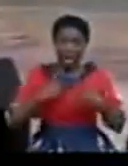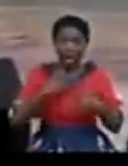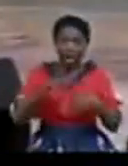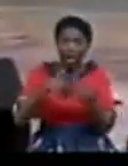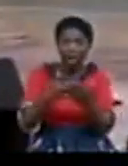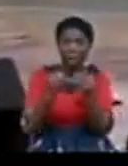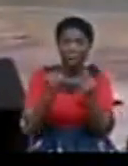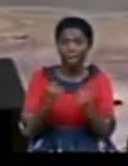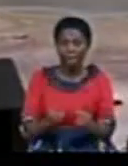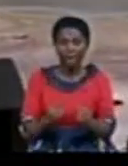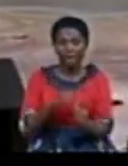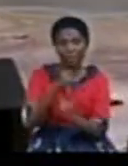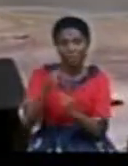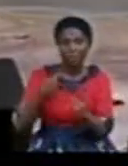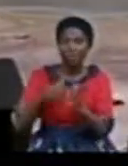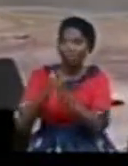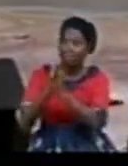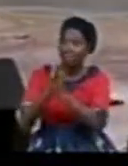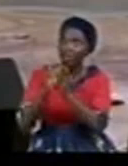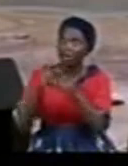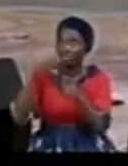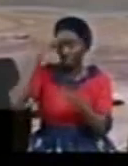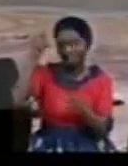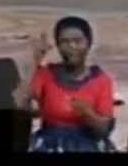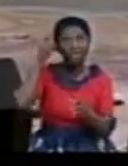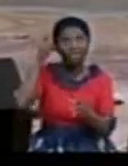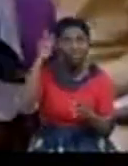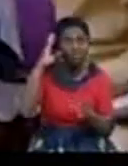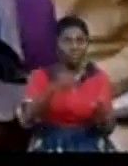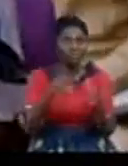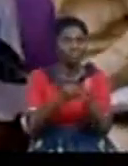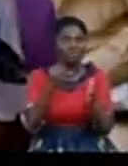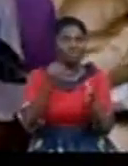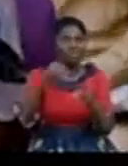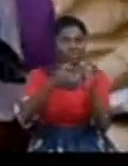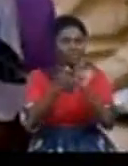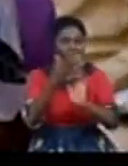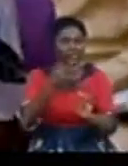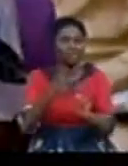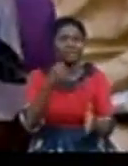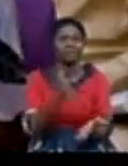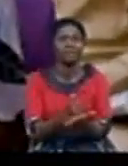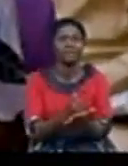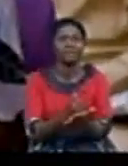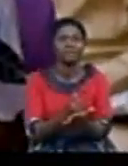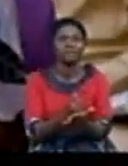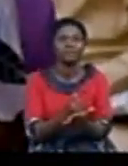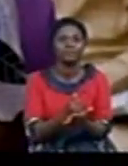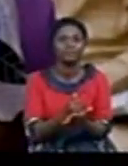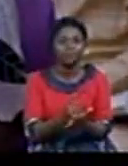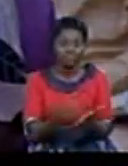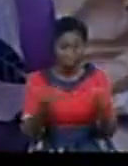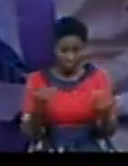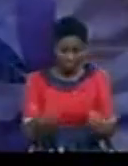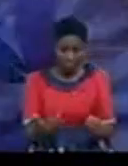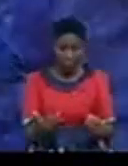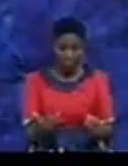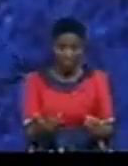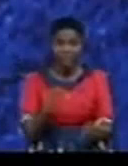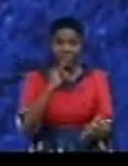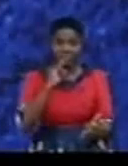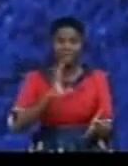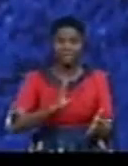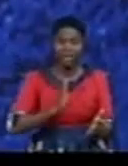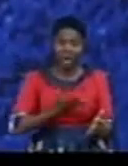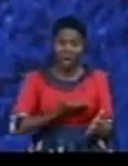when we pray unto him, he'll fulfill it in Jesus' name. Herein is our